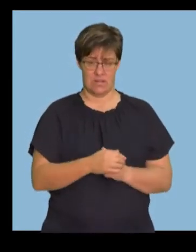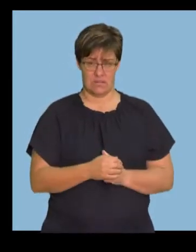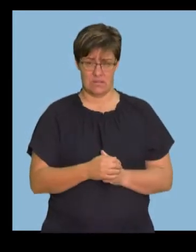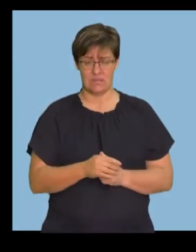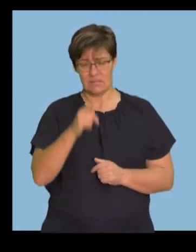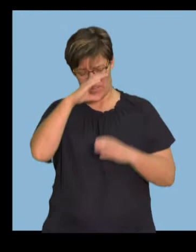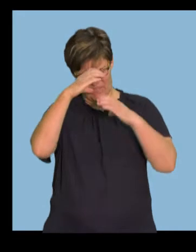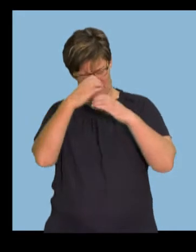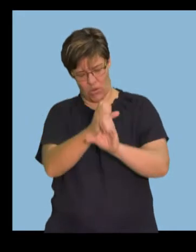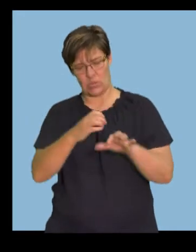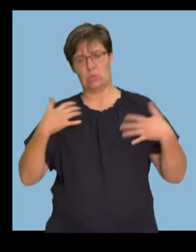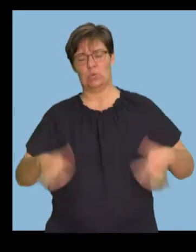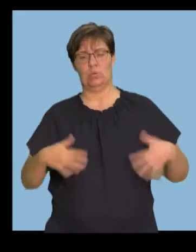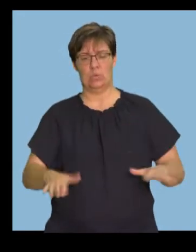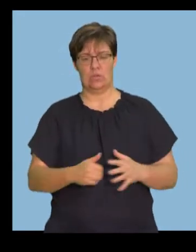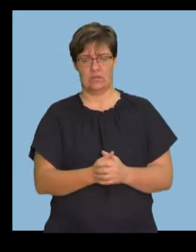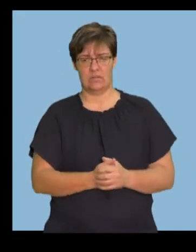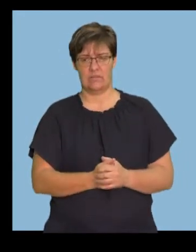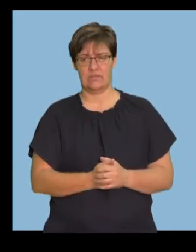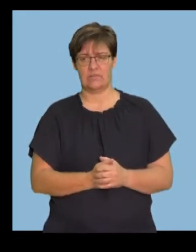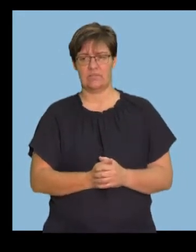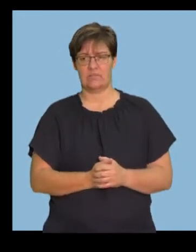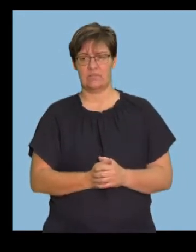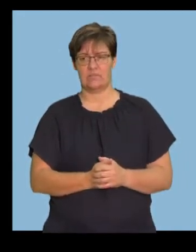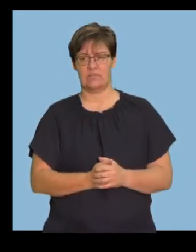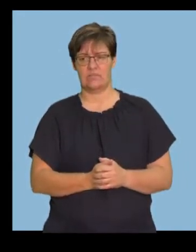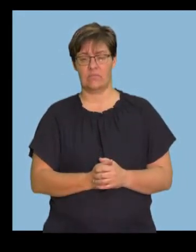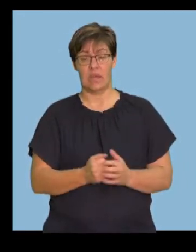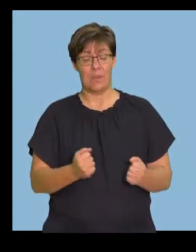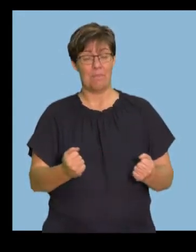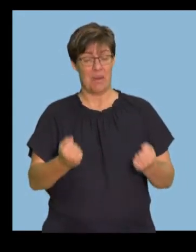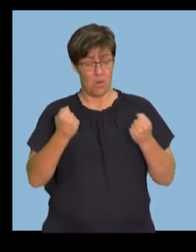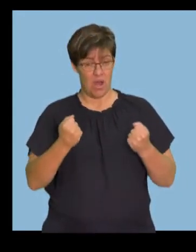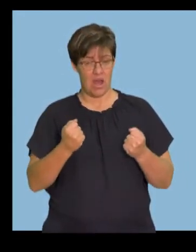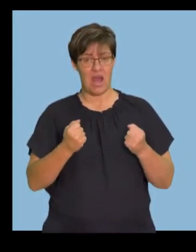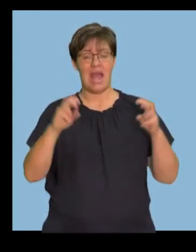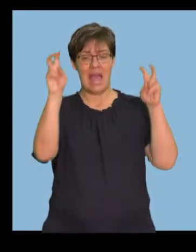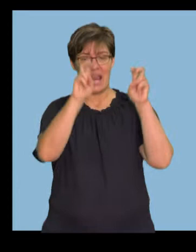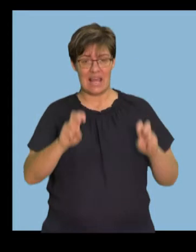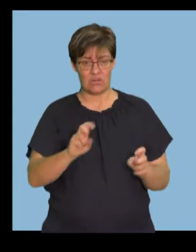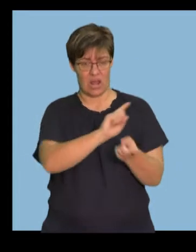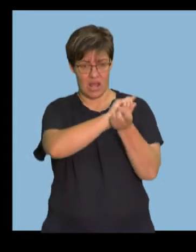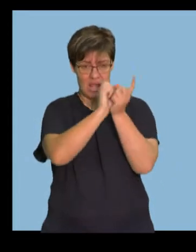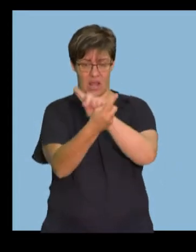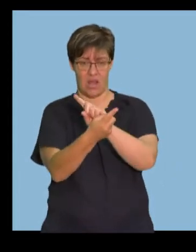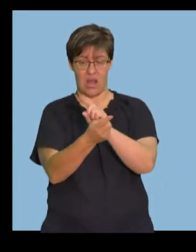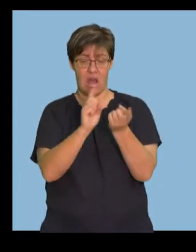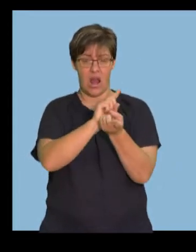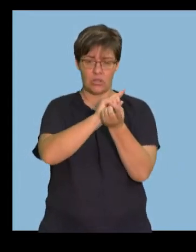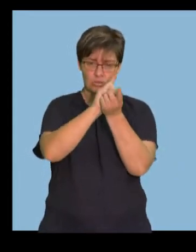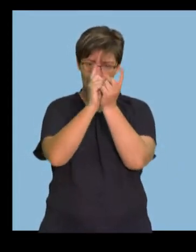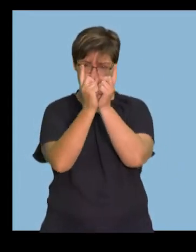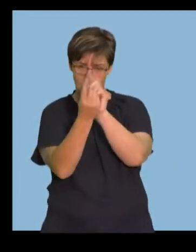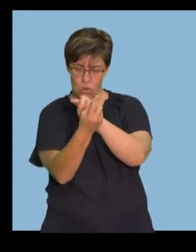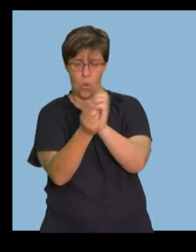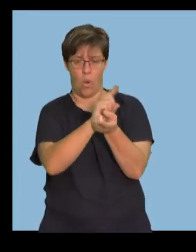our key focus for today, okay? By definition, power is the rate of electrical conversion in a